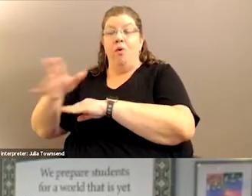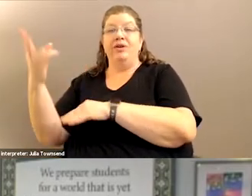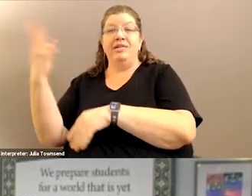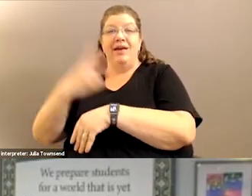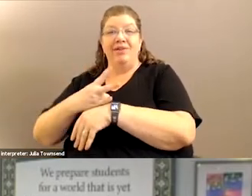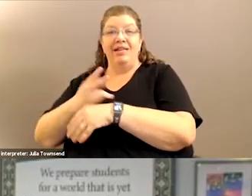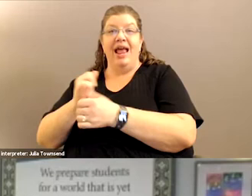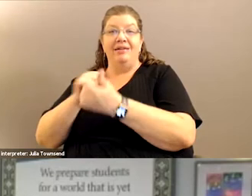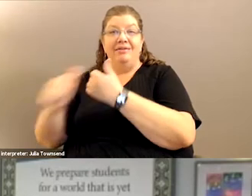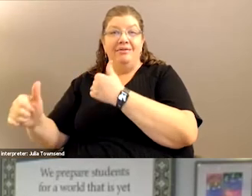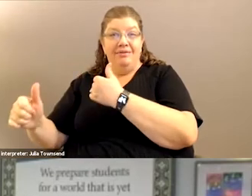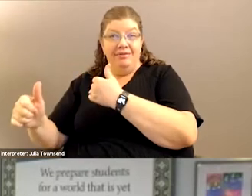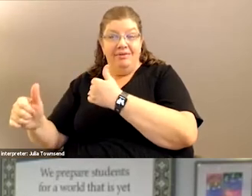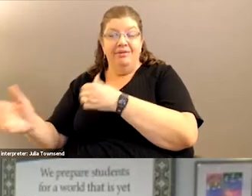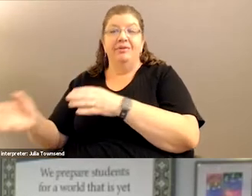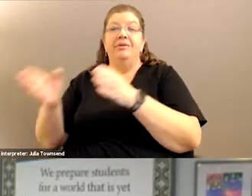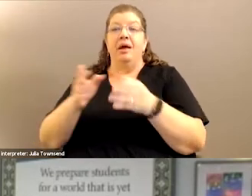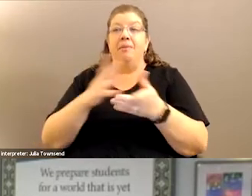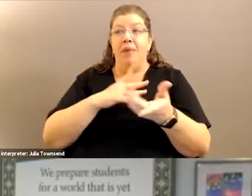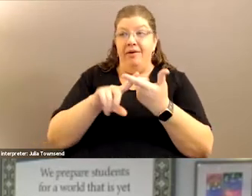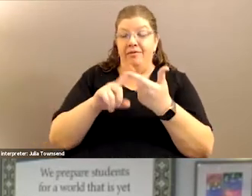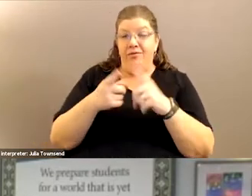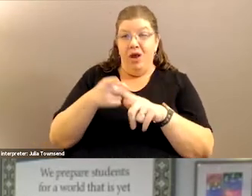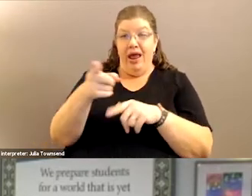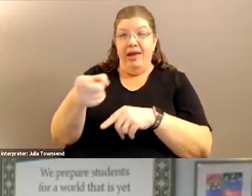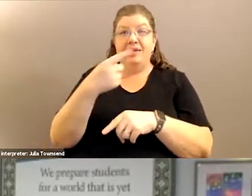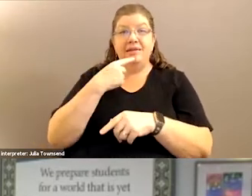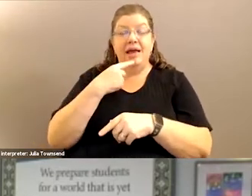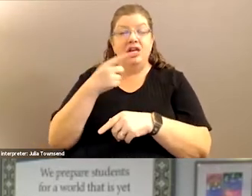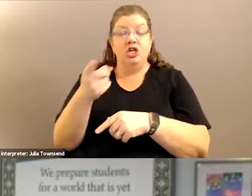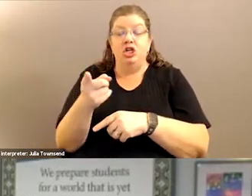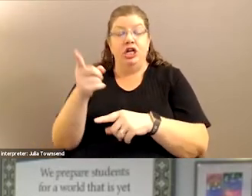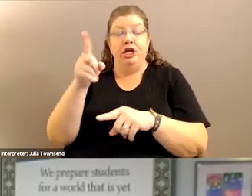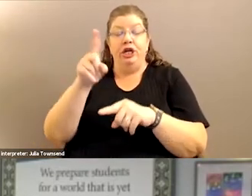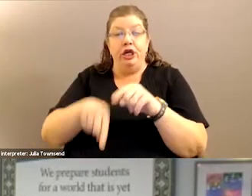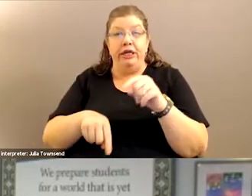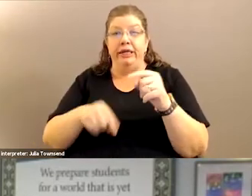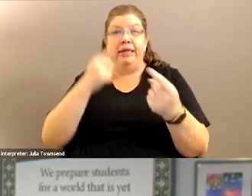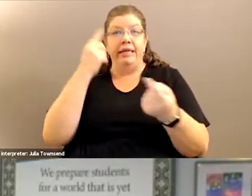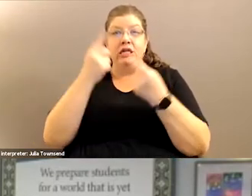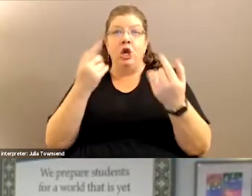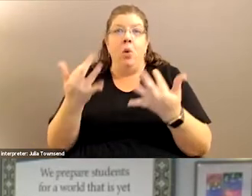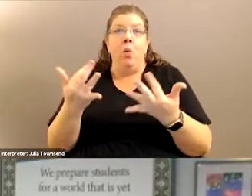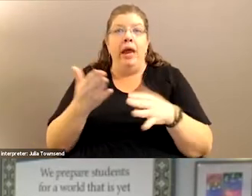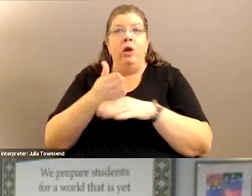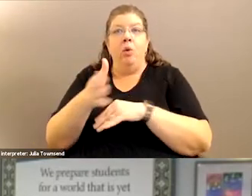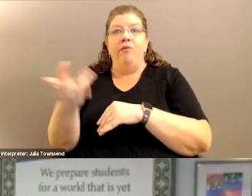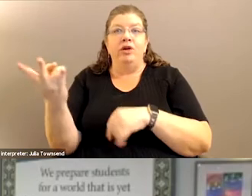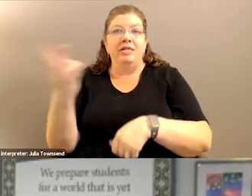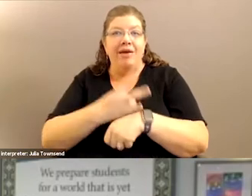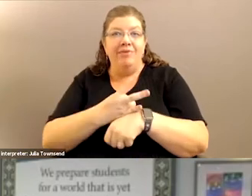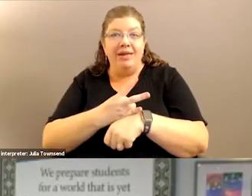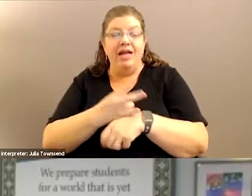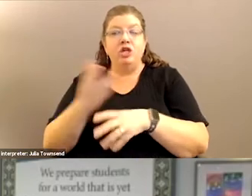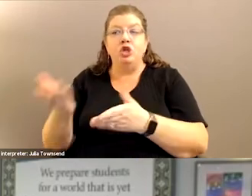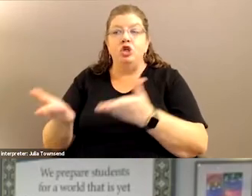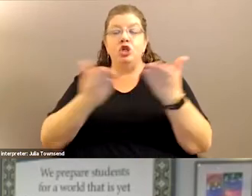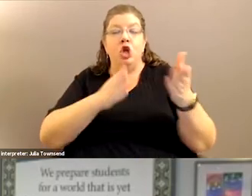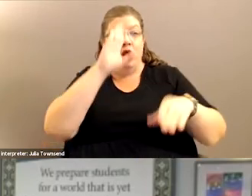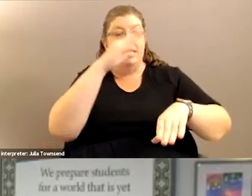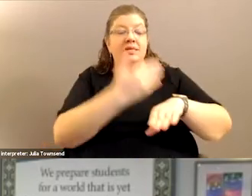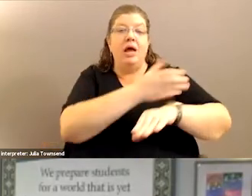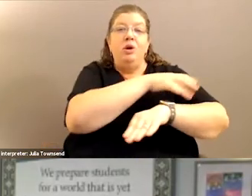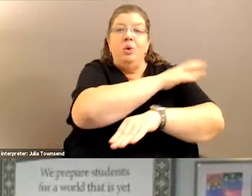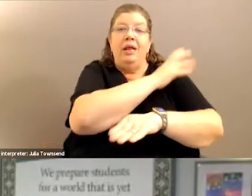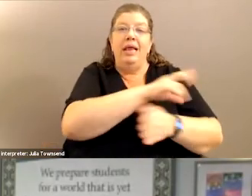days and my friend um said you know she couldn't consider waiting over seven days so she ended up taking her son to a clinic and